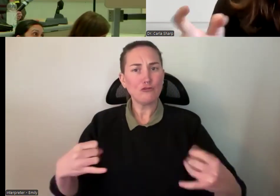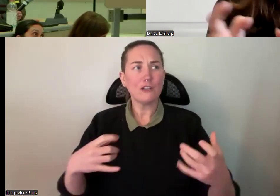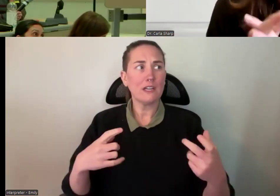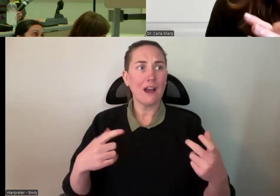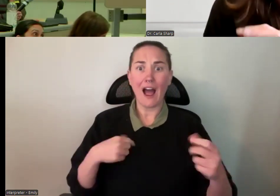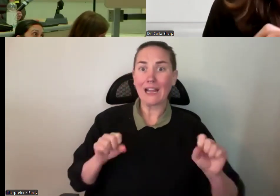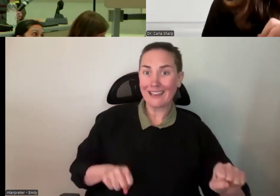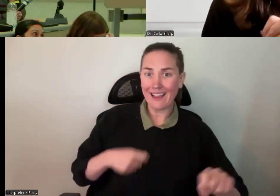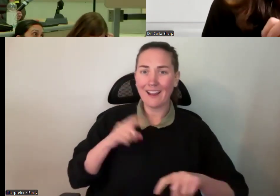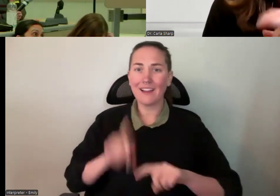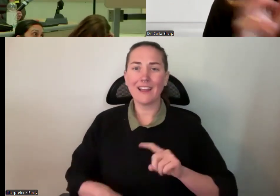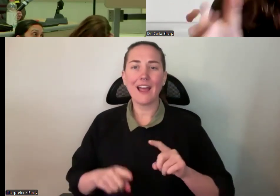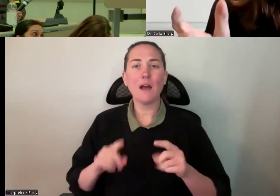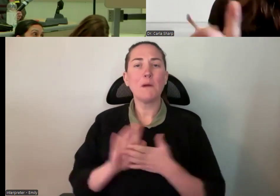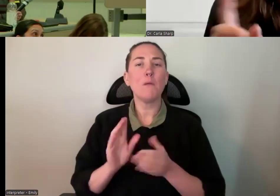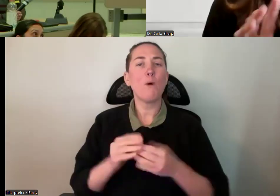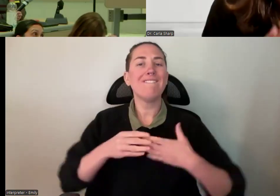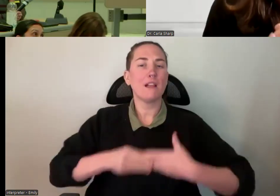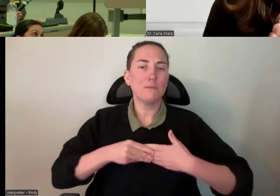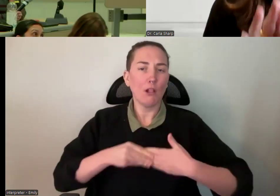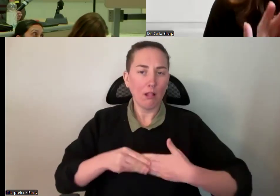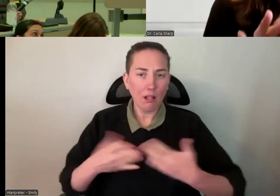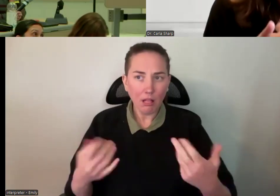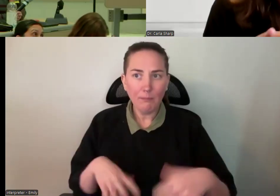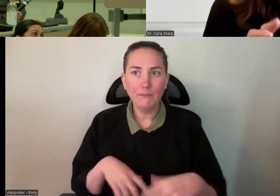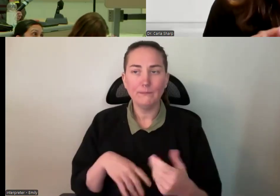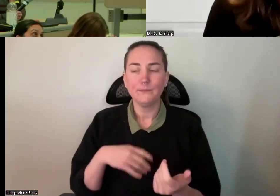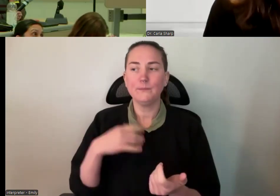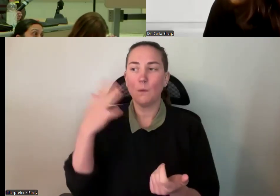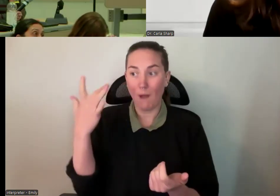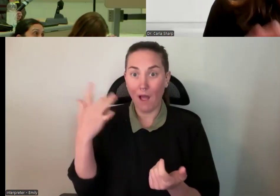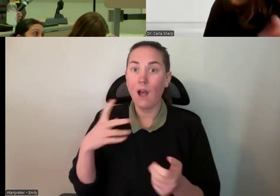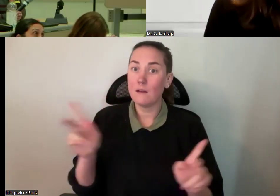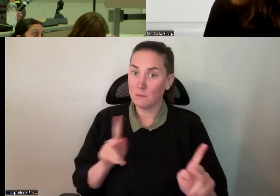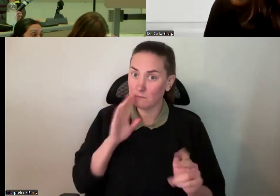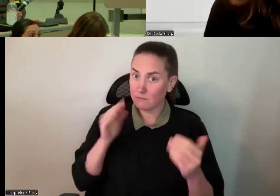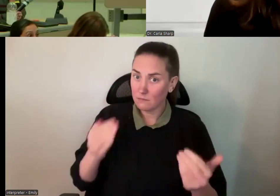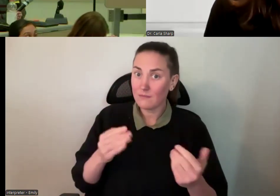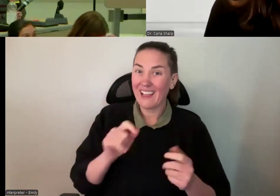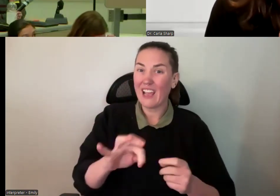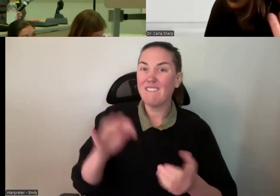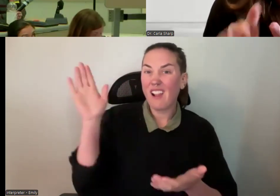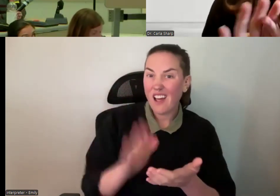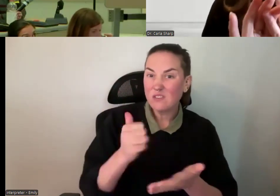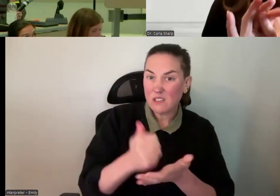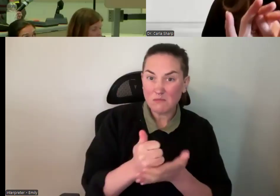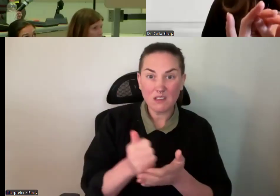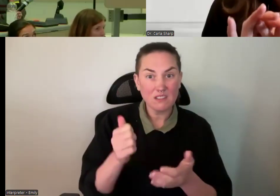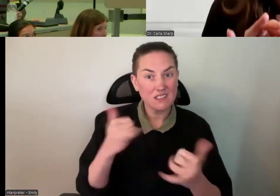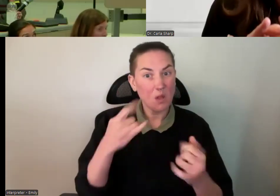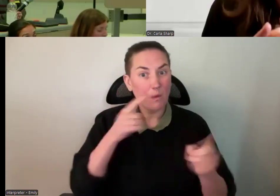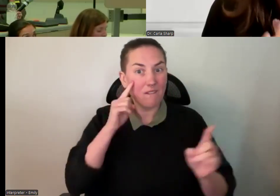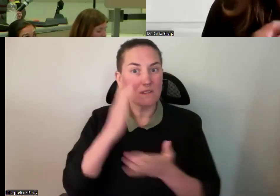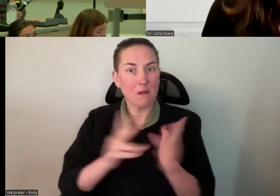and can't do a little bit, because we know that people do respond to lower dosage treatments. And then I think